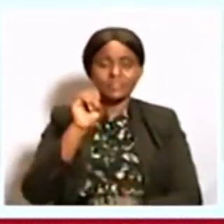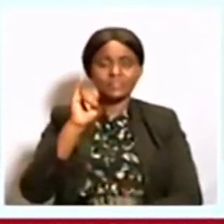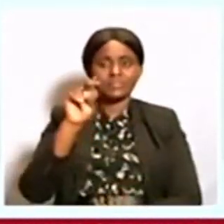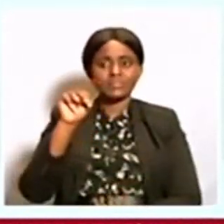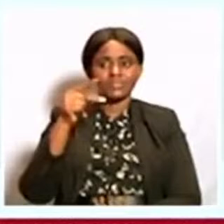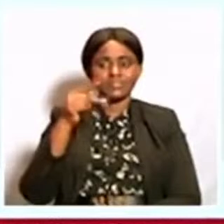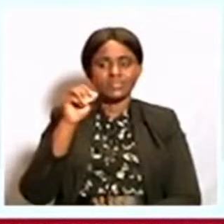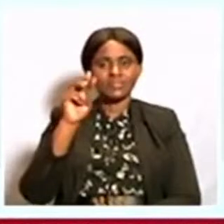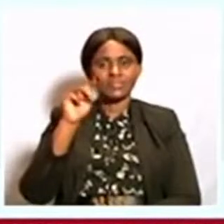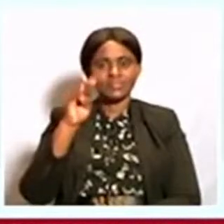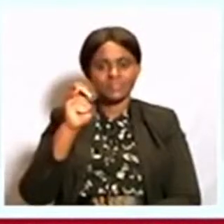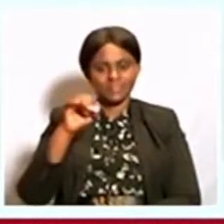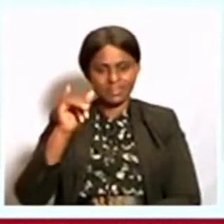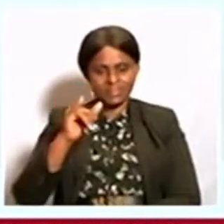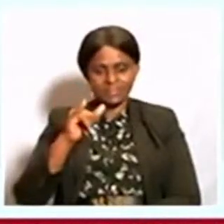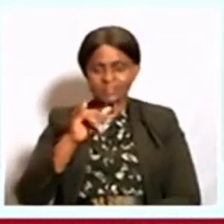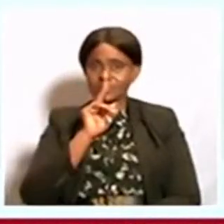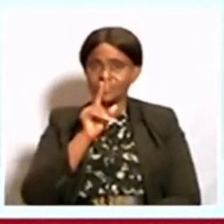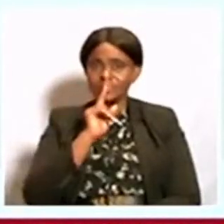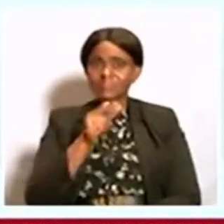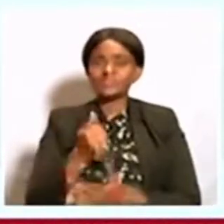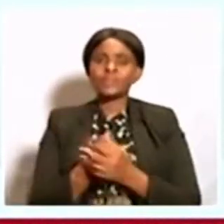Yes. So